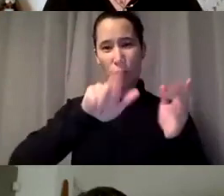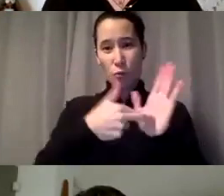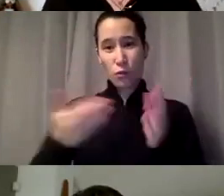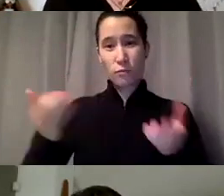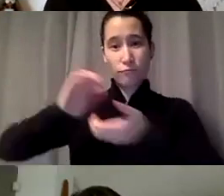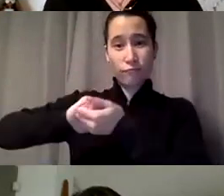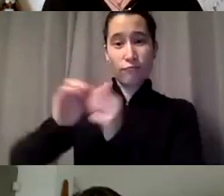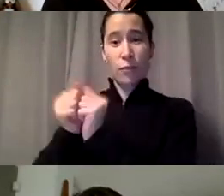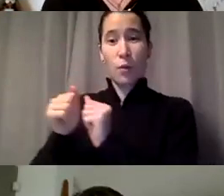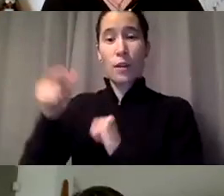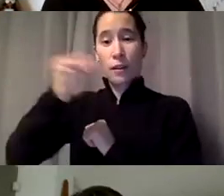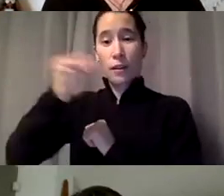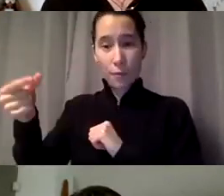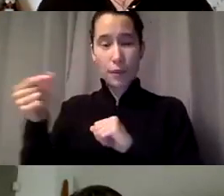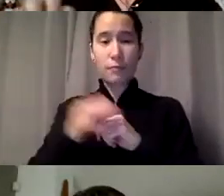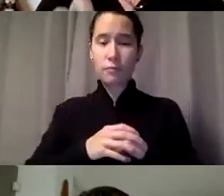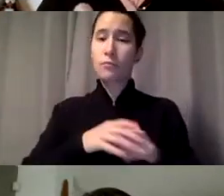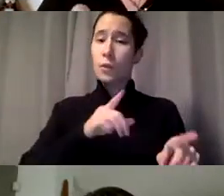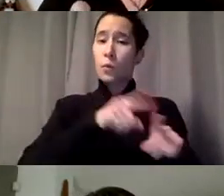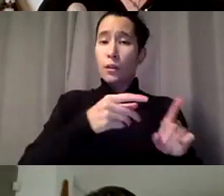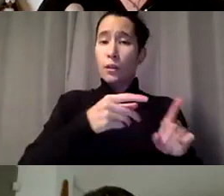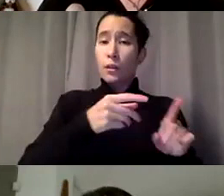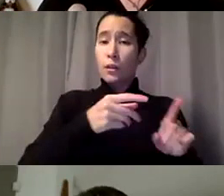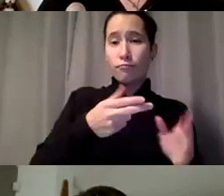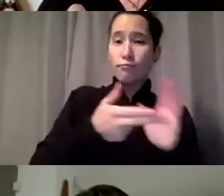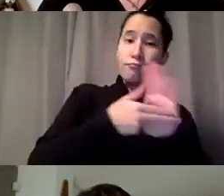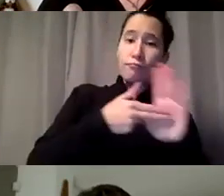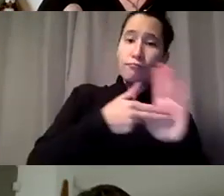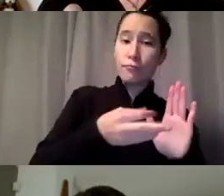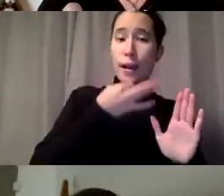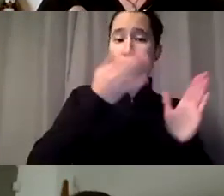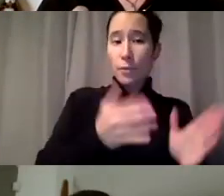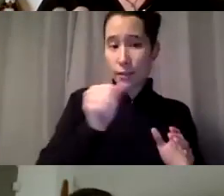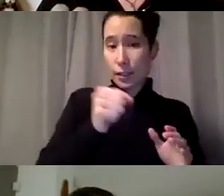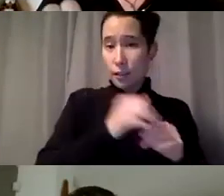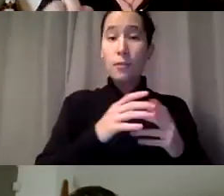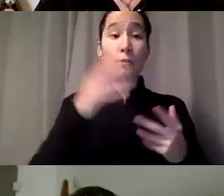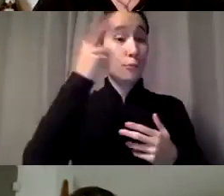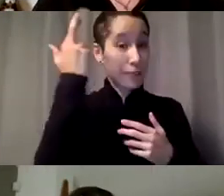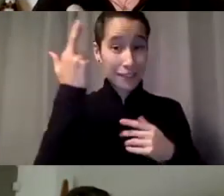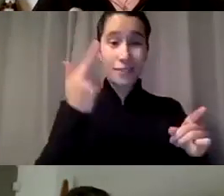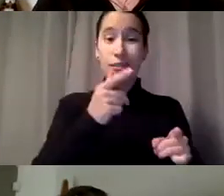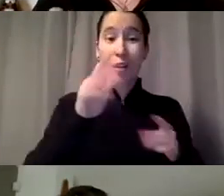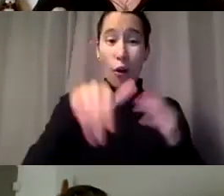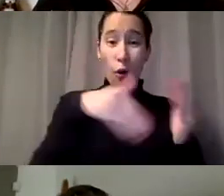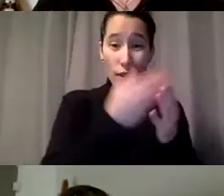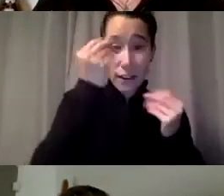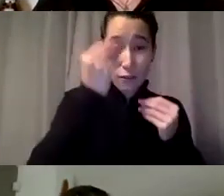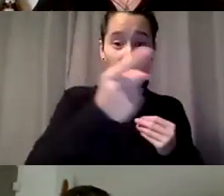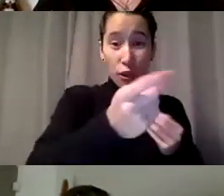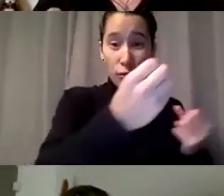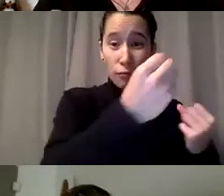but we are sector experts because of the information that you give us and the insight that you give us. And so when you give